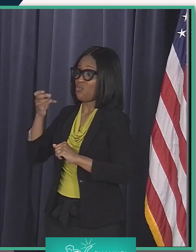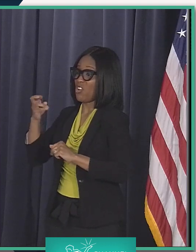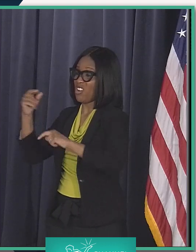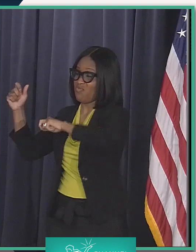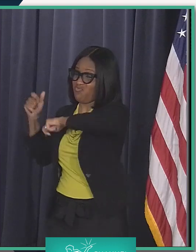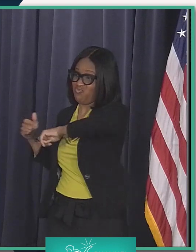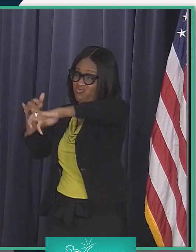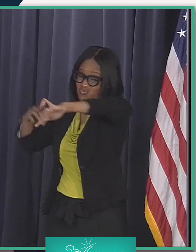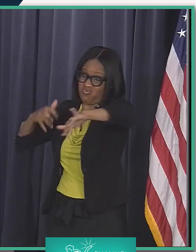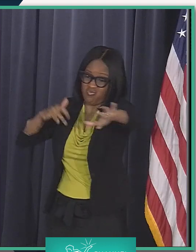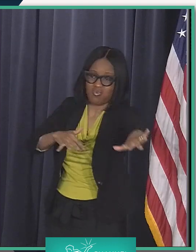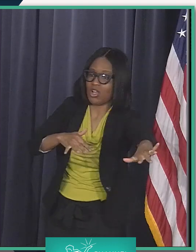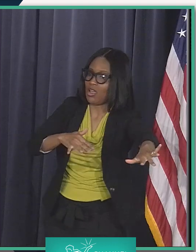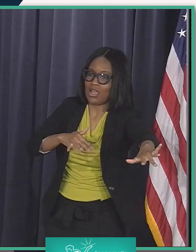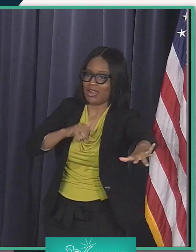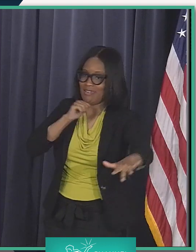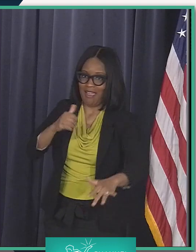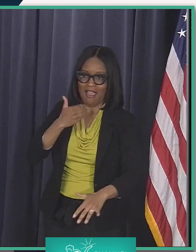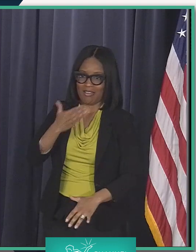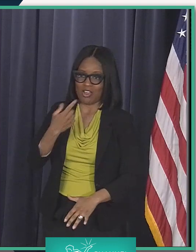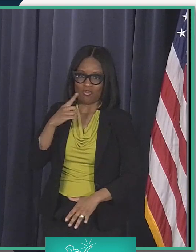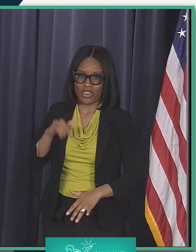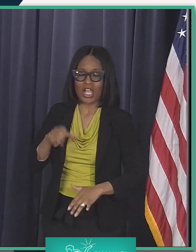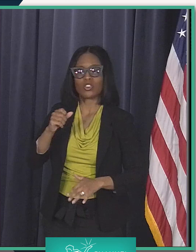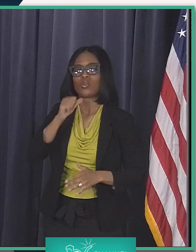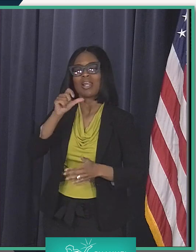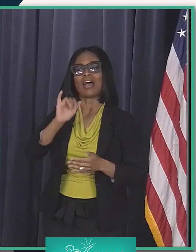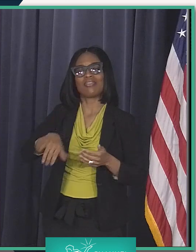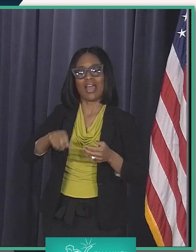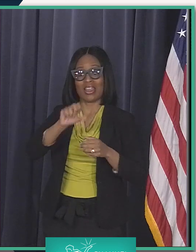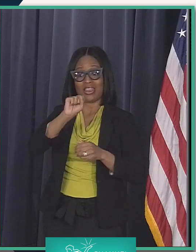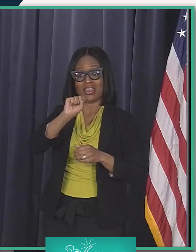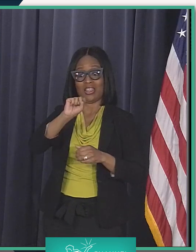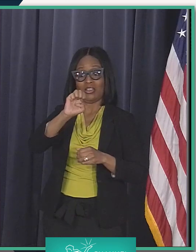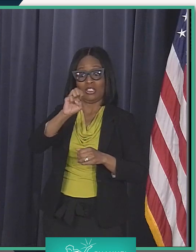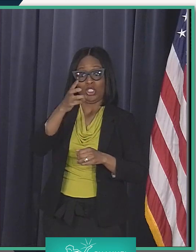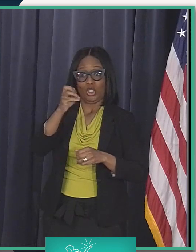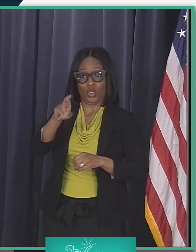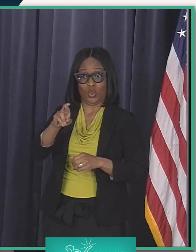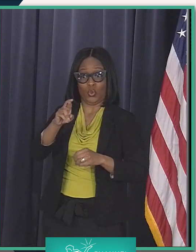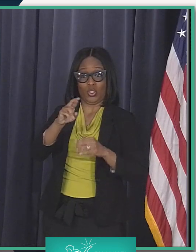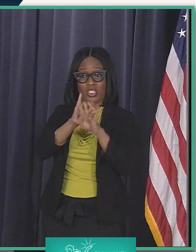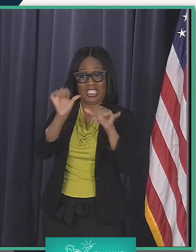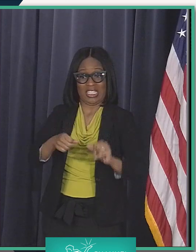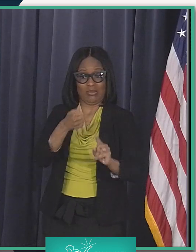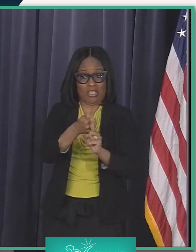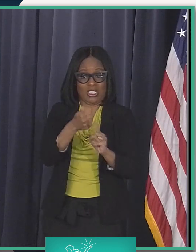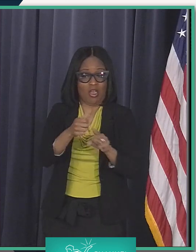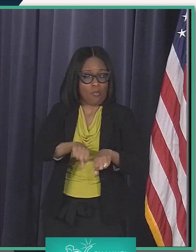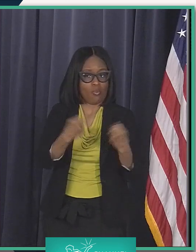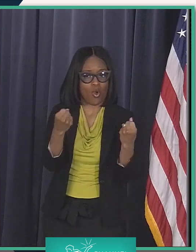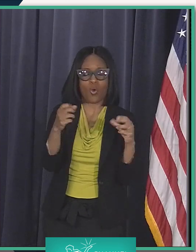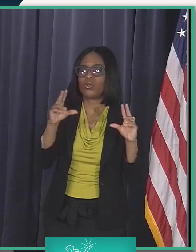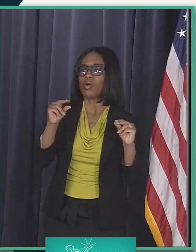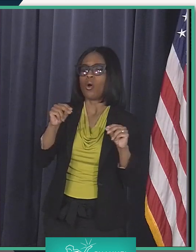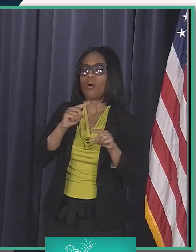never designed for that. So it's not that there's a problem with the storm sewer system. It's a problem that you can never